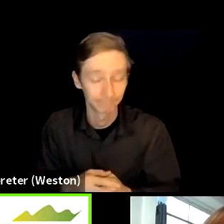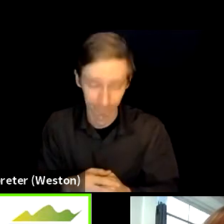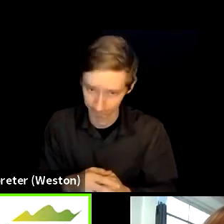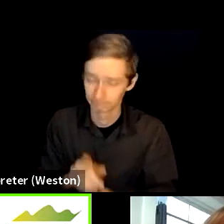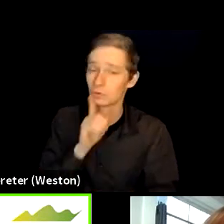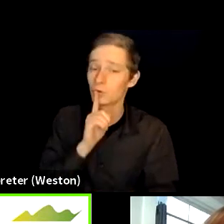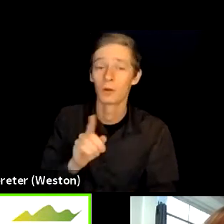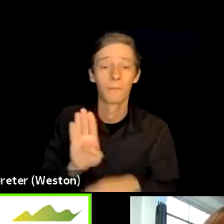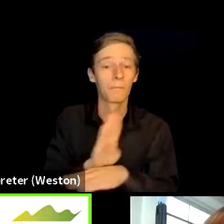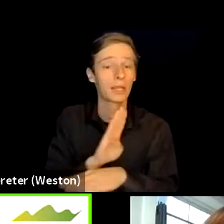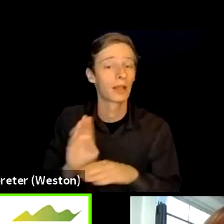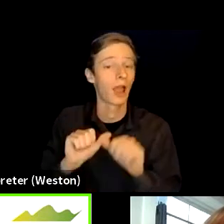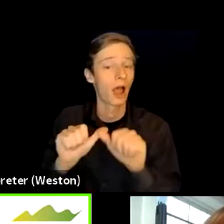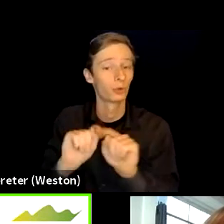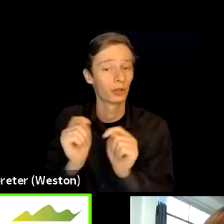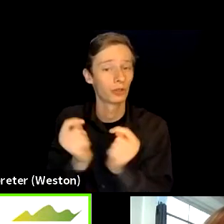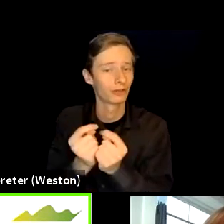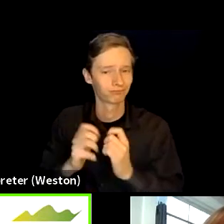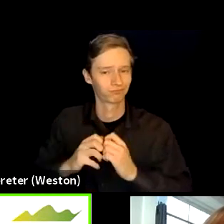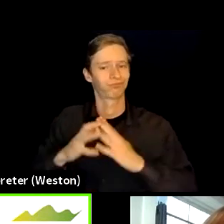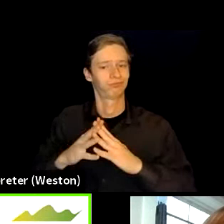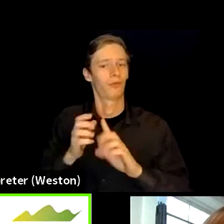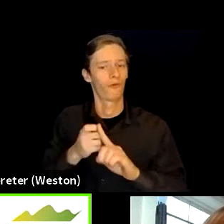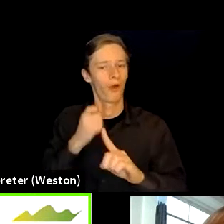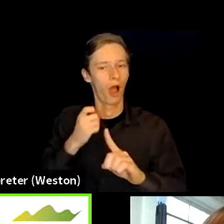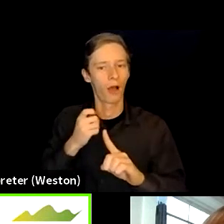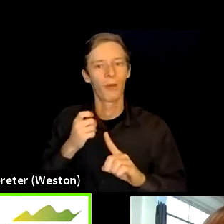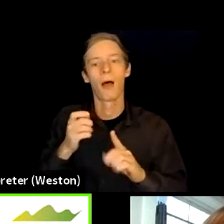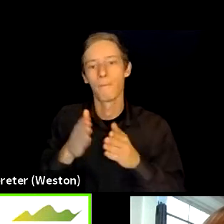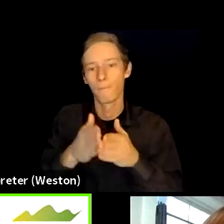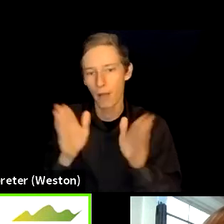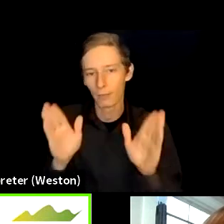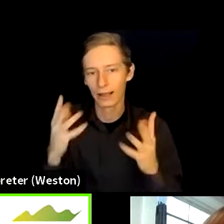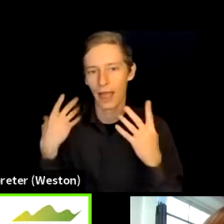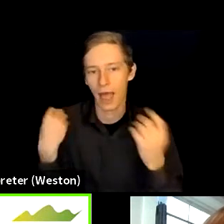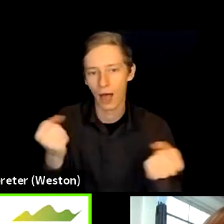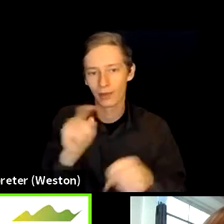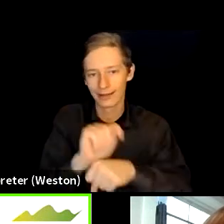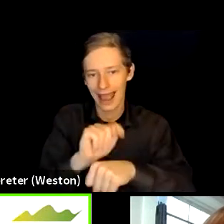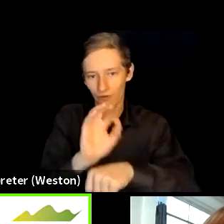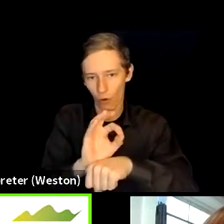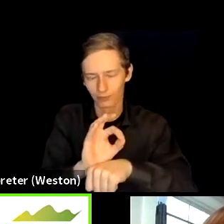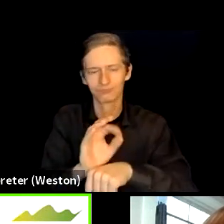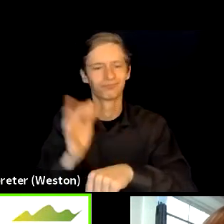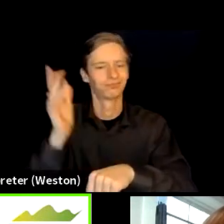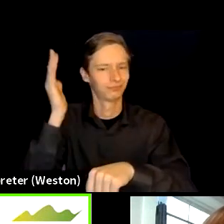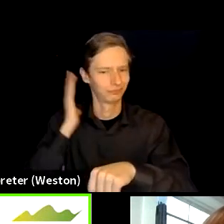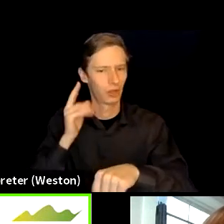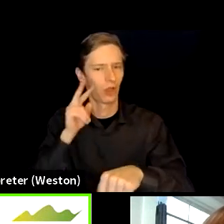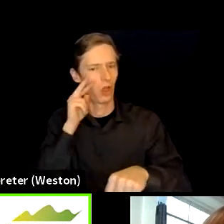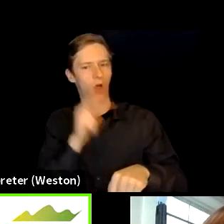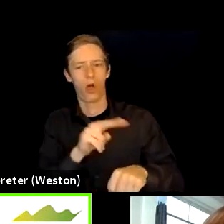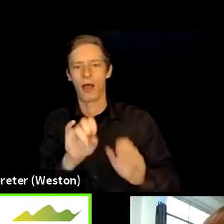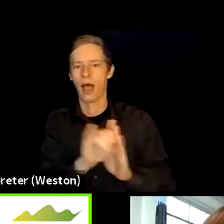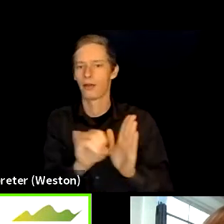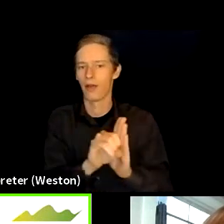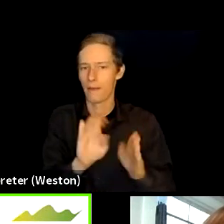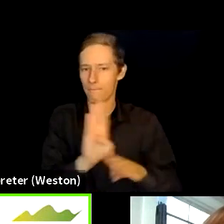really formed out of the New River Valley's Public Health Task Force. Early on, they saw that there was going to be a need to help